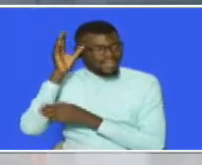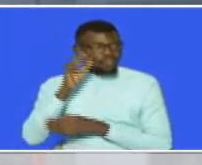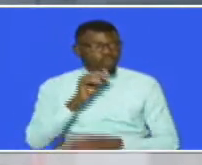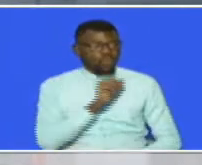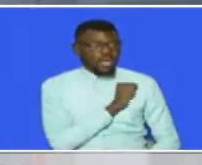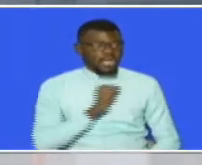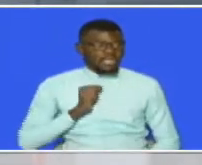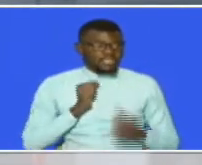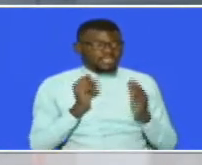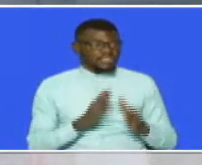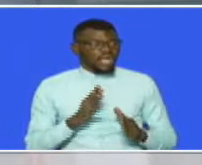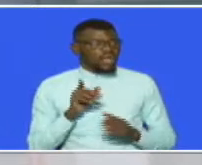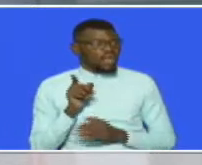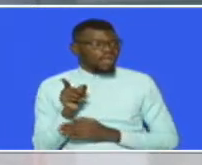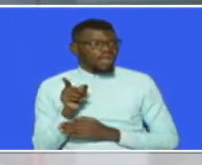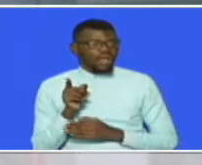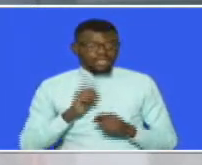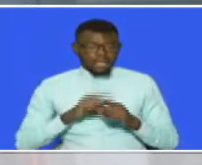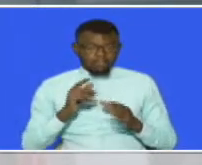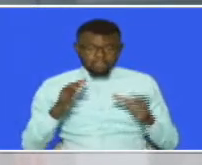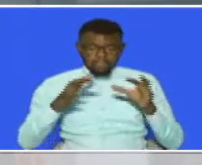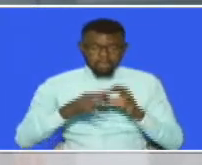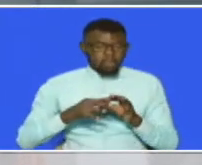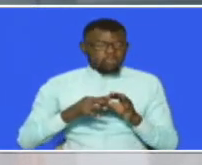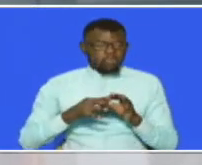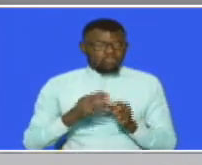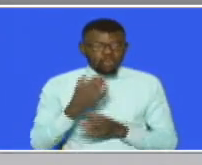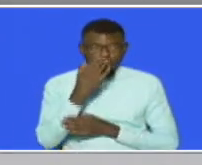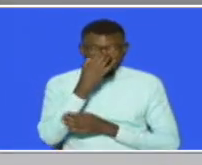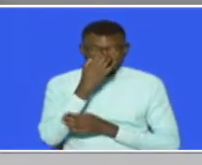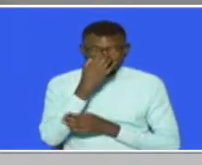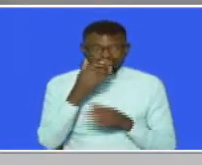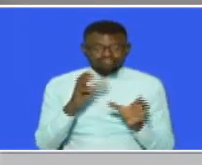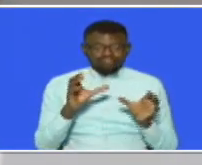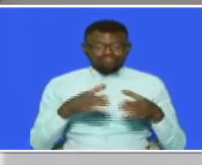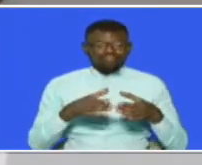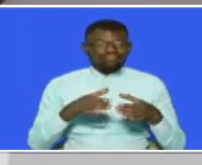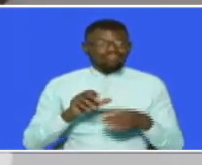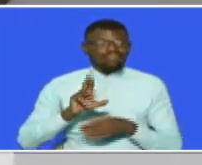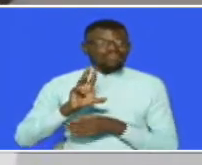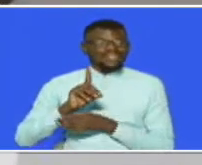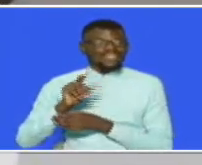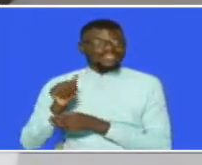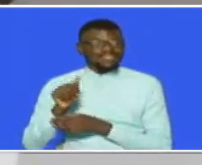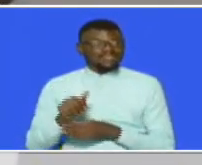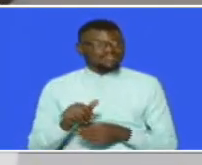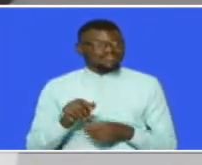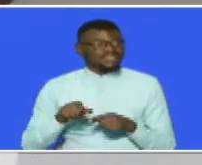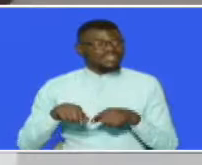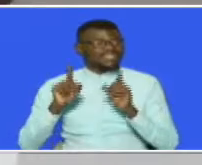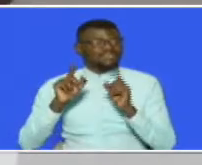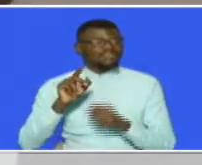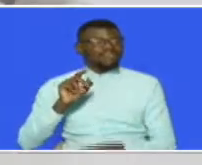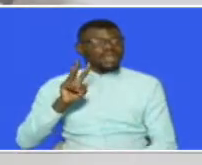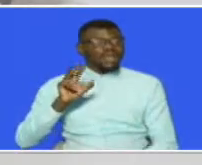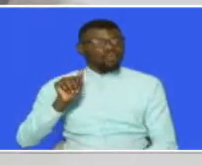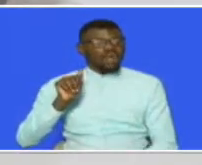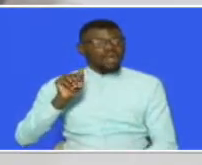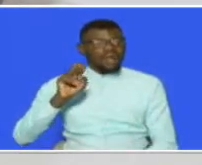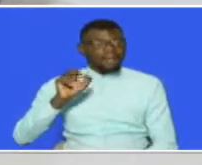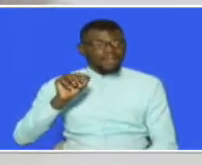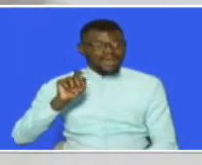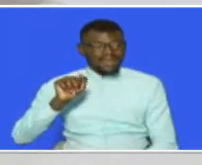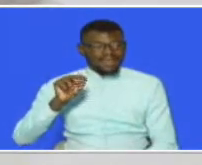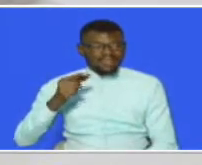Majority Whip after he joined Deputy President William Ruto's United Democratic Alliance, UDA. Wamatangi became the third holder of the